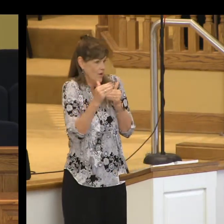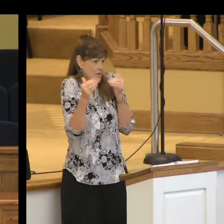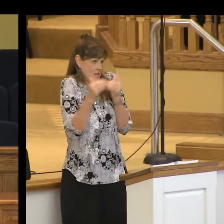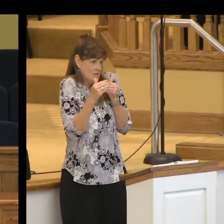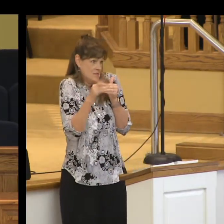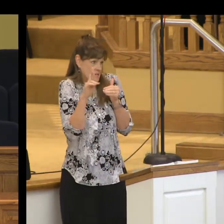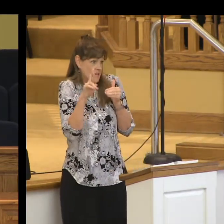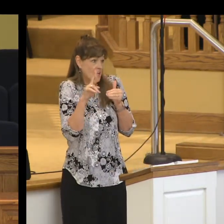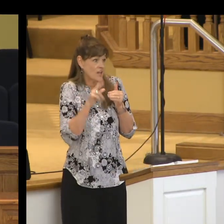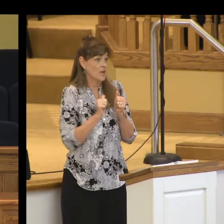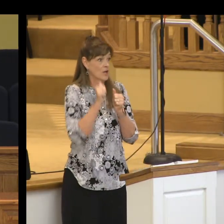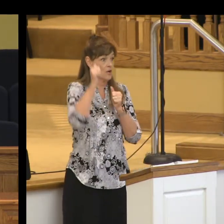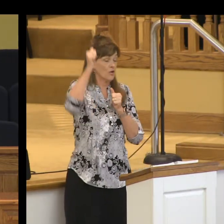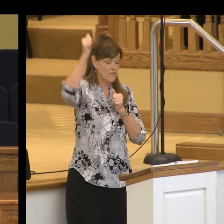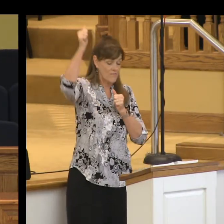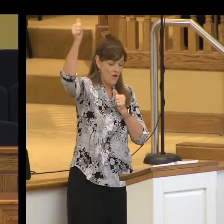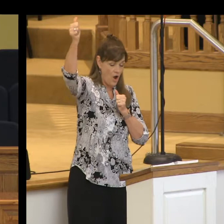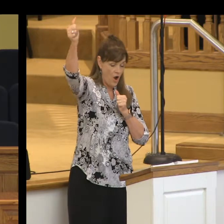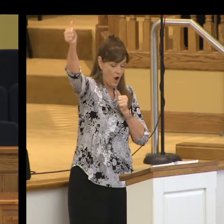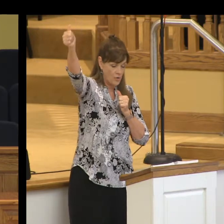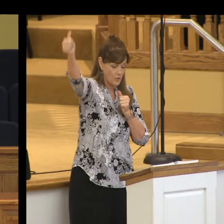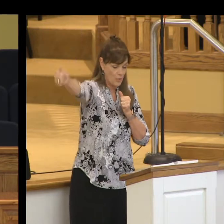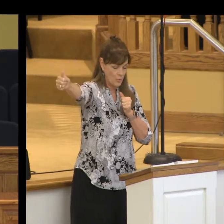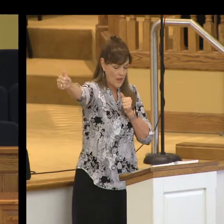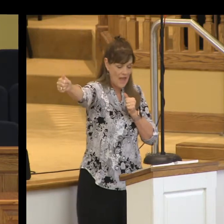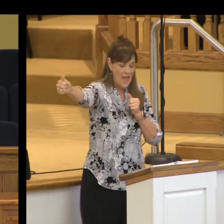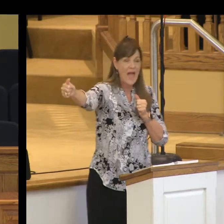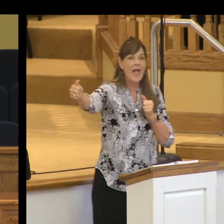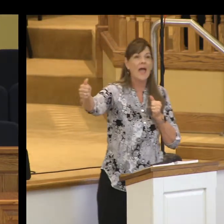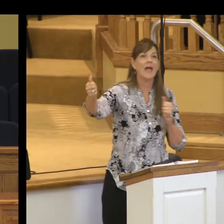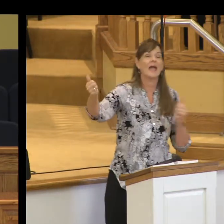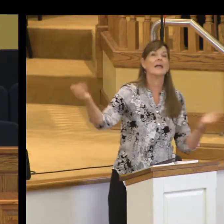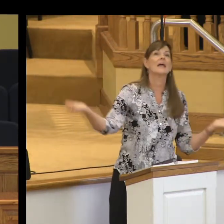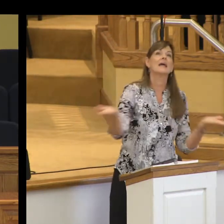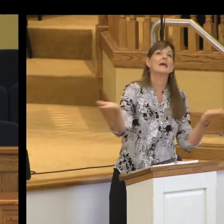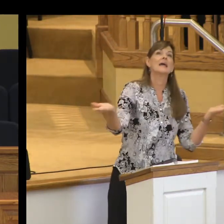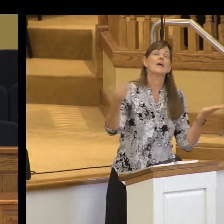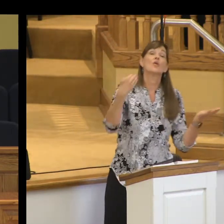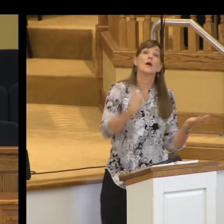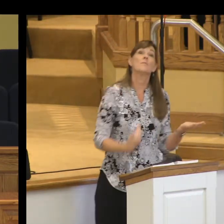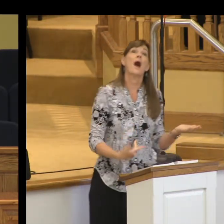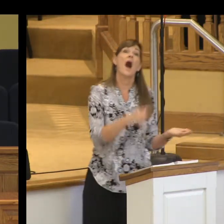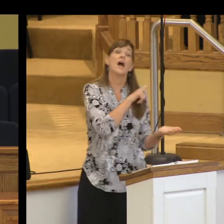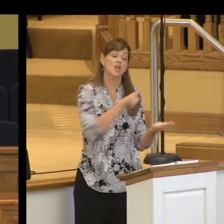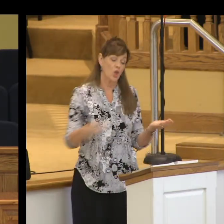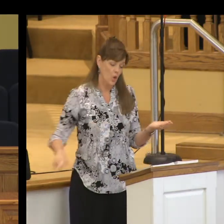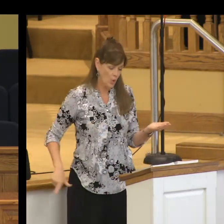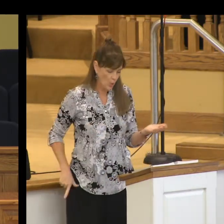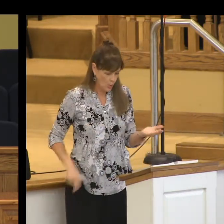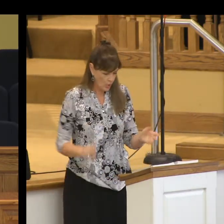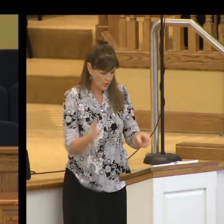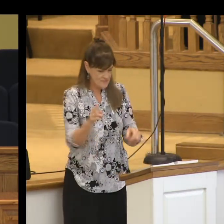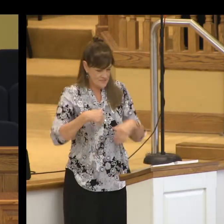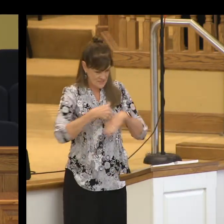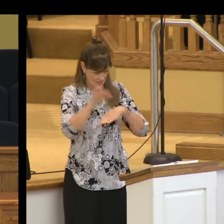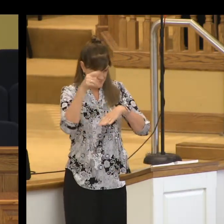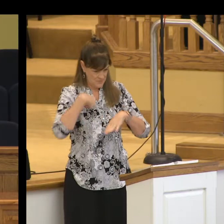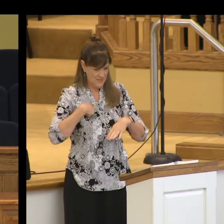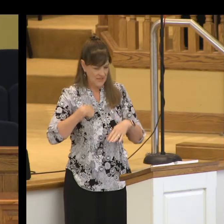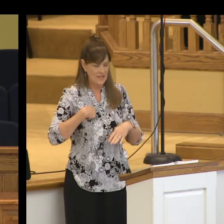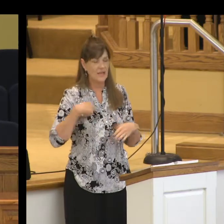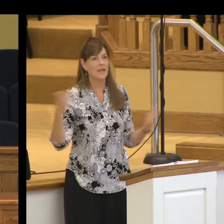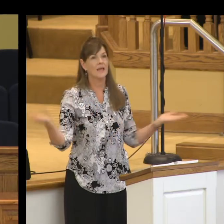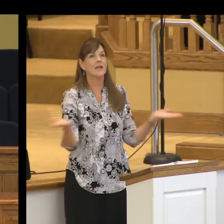anywhere, near or far away. Here am I, Lord, send